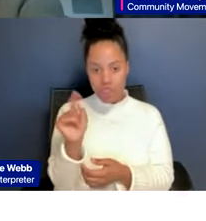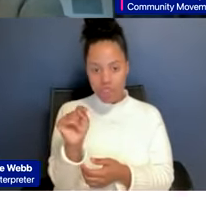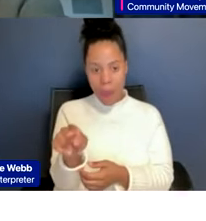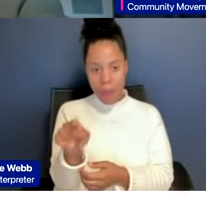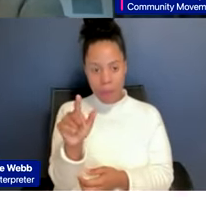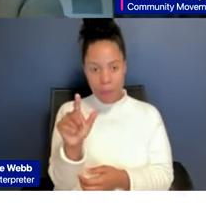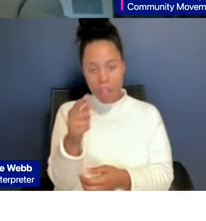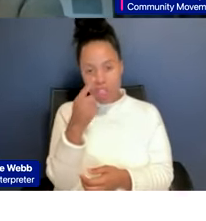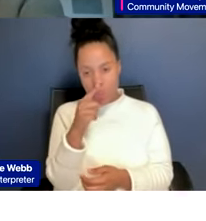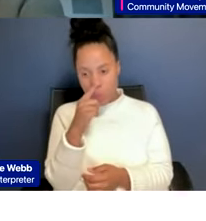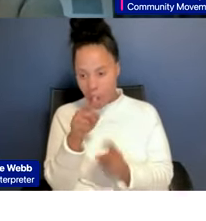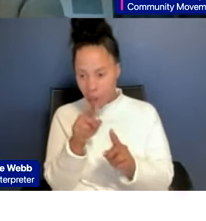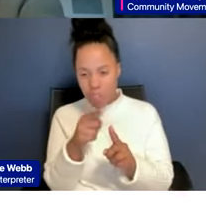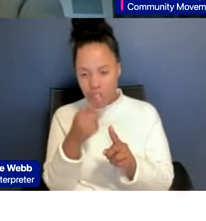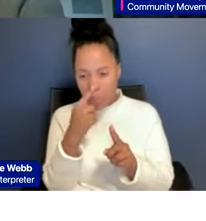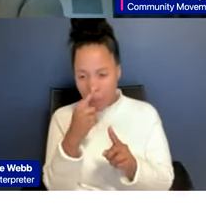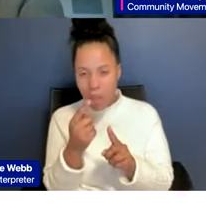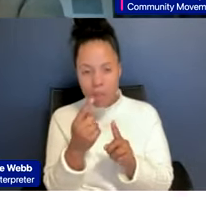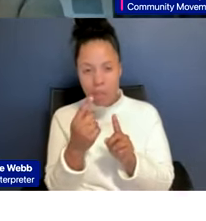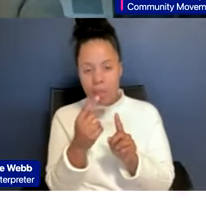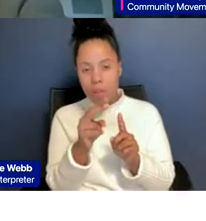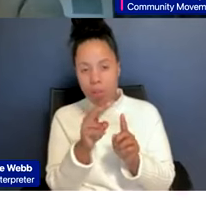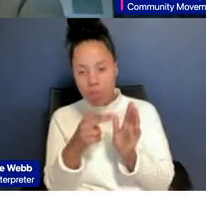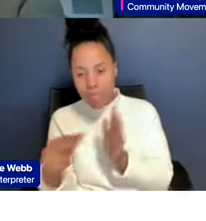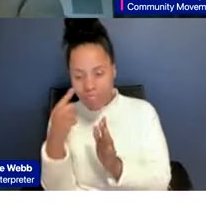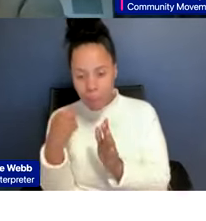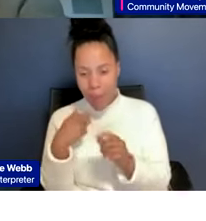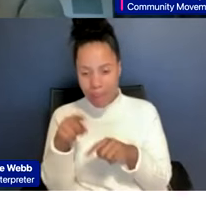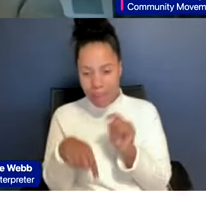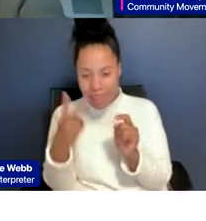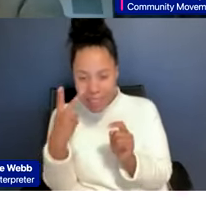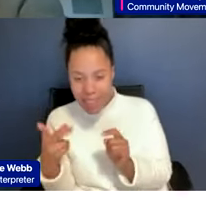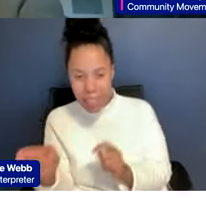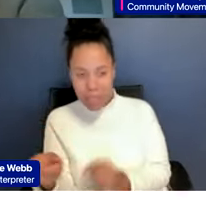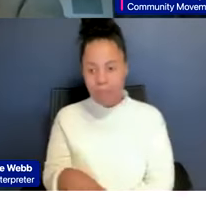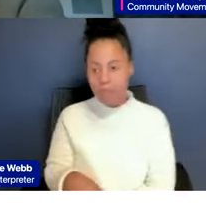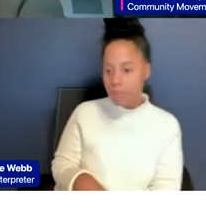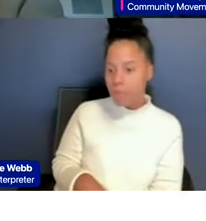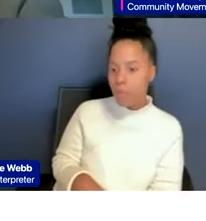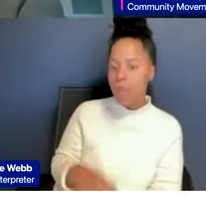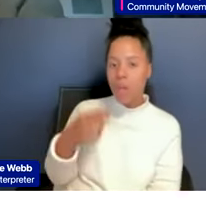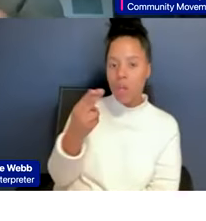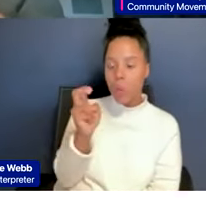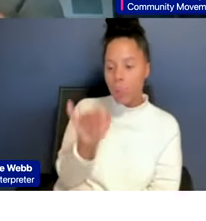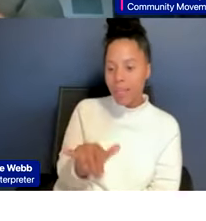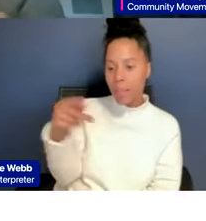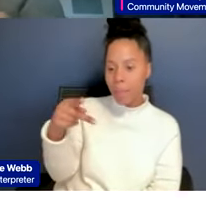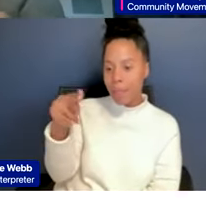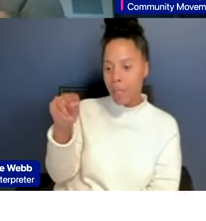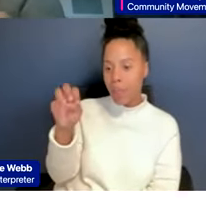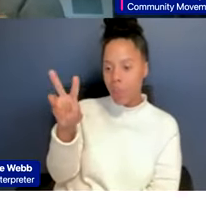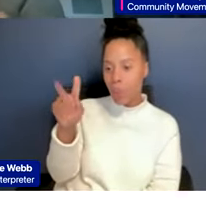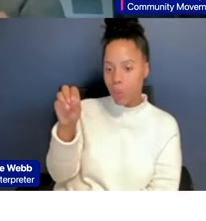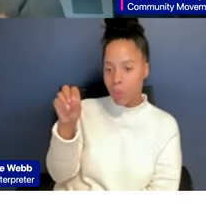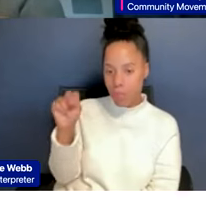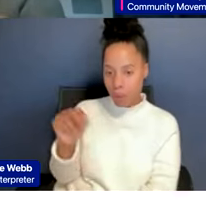The link was the QP Newton. I'm sorry, could you read it for me? Yvonne, I can't see the chat right now. The Huey P. Newton Foundation. Yep. And